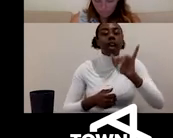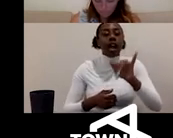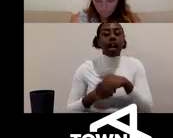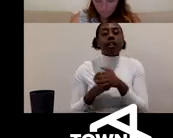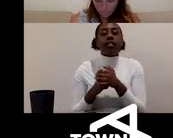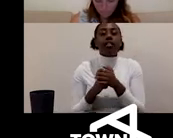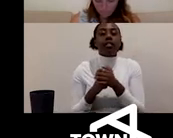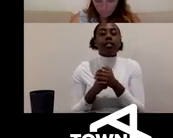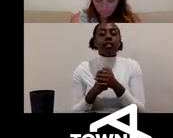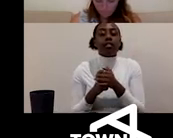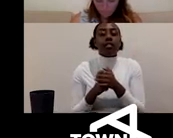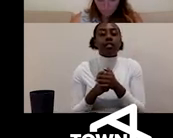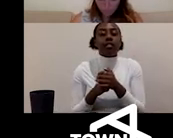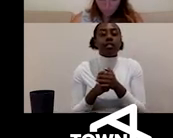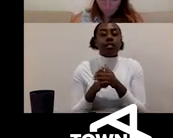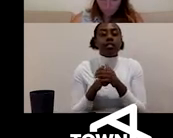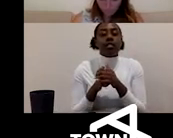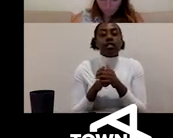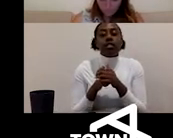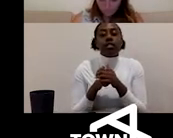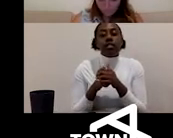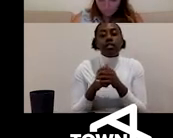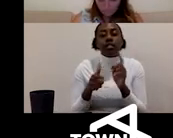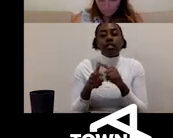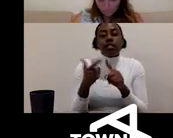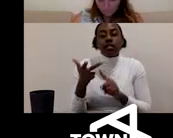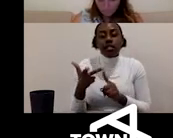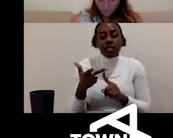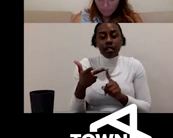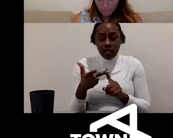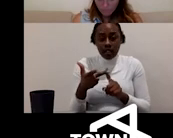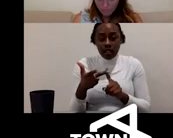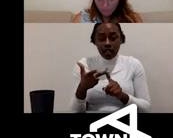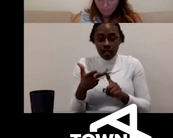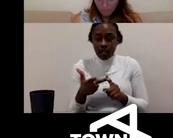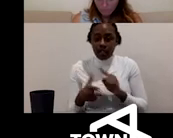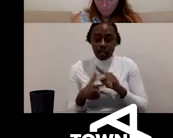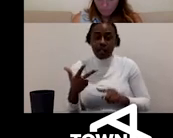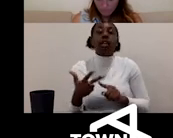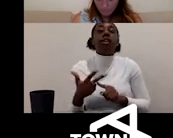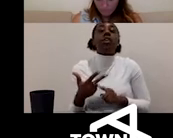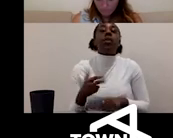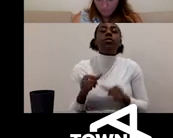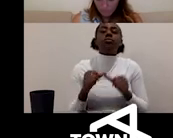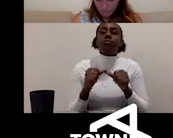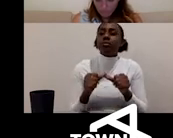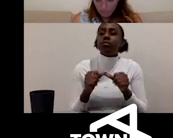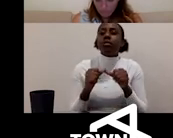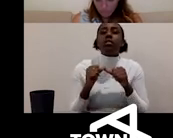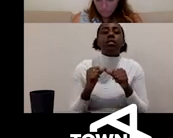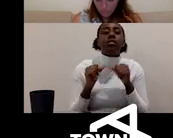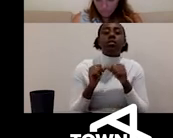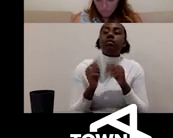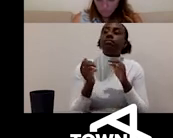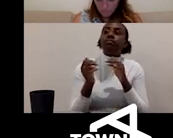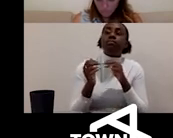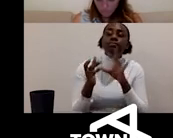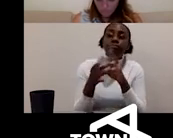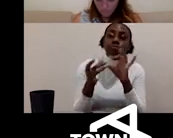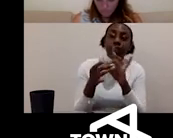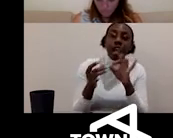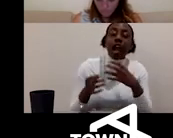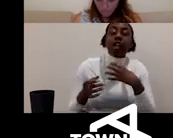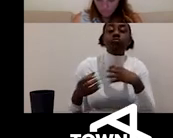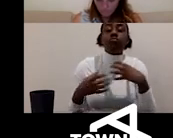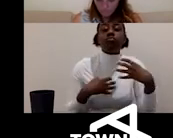Committee, and the Judiciary Committee. And we've continued to raise our concerns and our demands. We've also continued to get